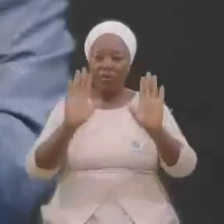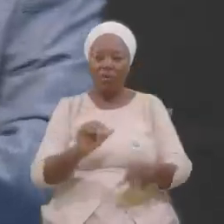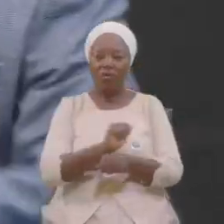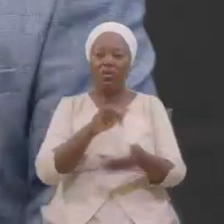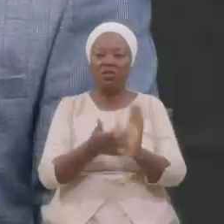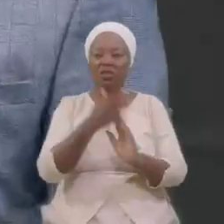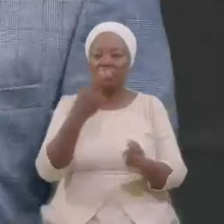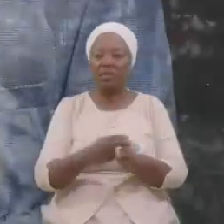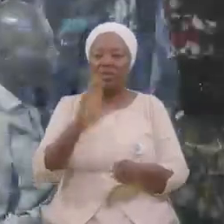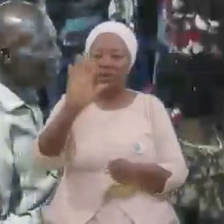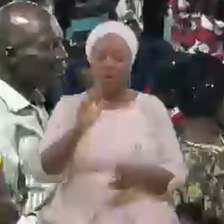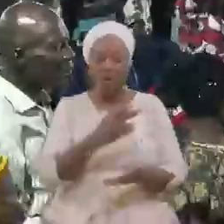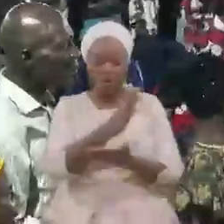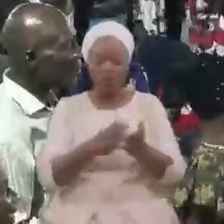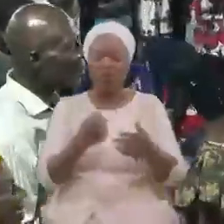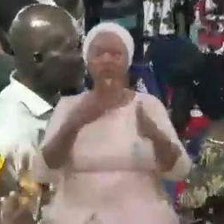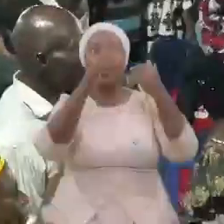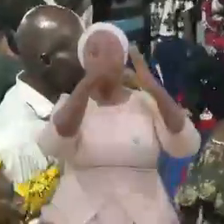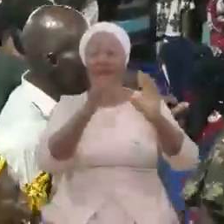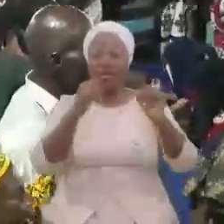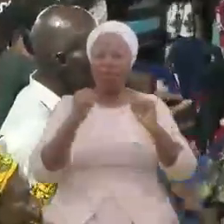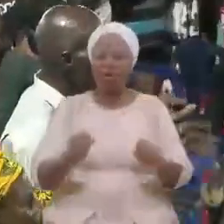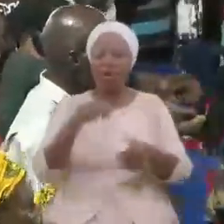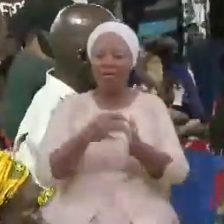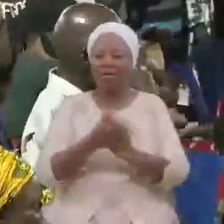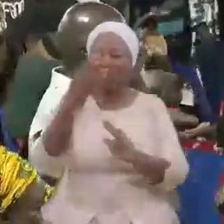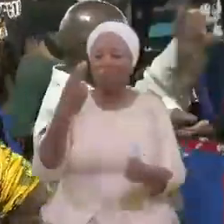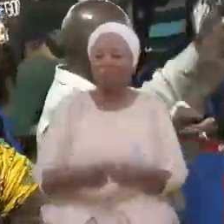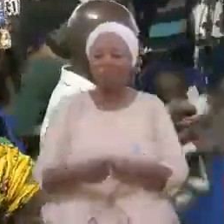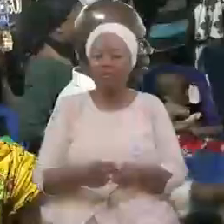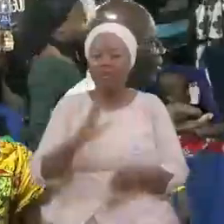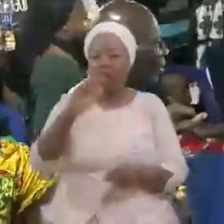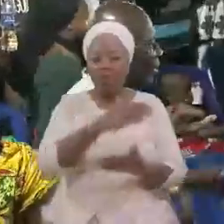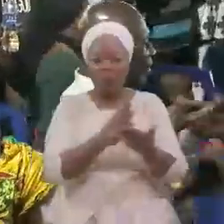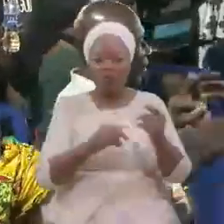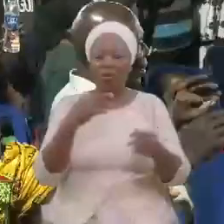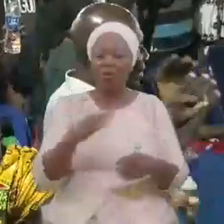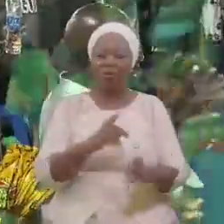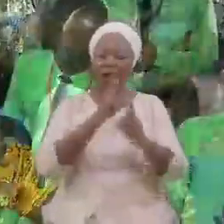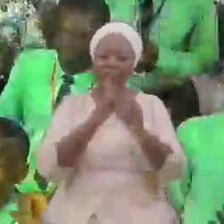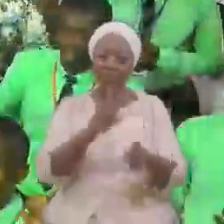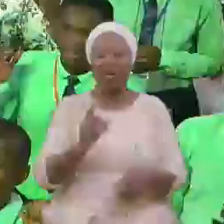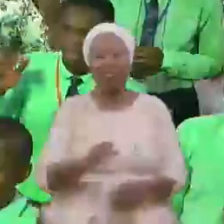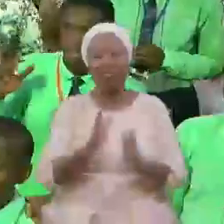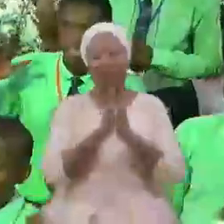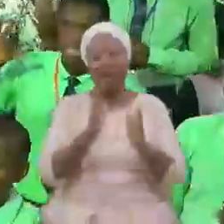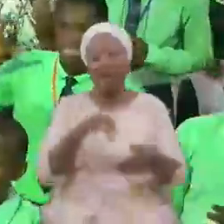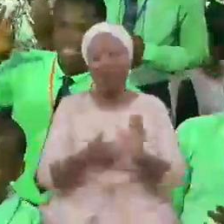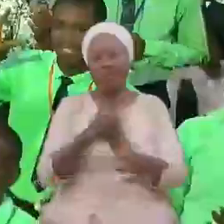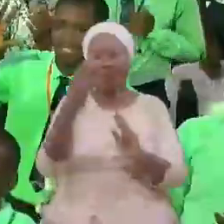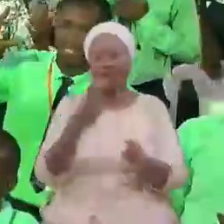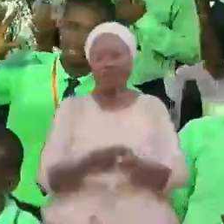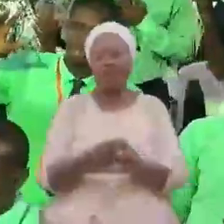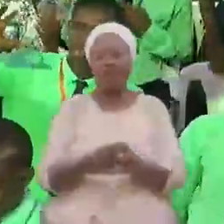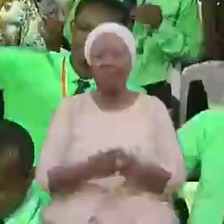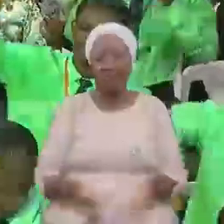your portion of heavenly power, your portion of answered prayer. It's of